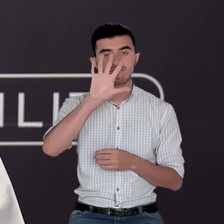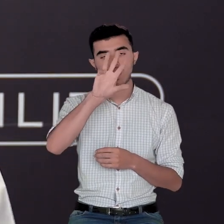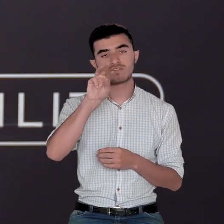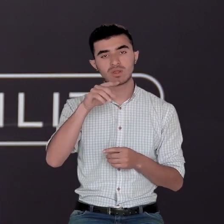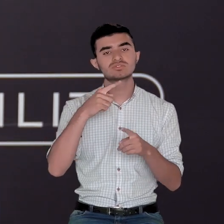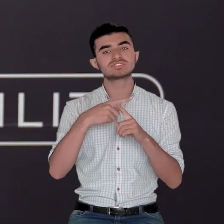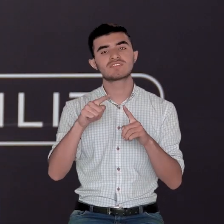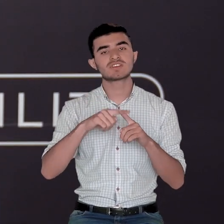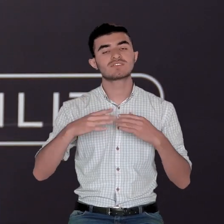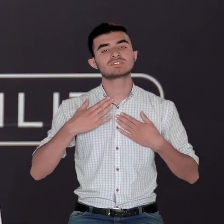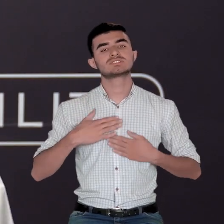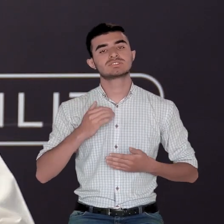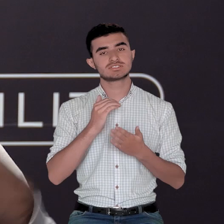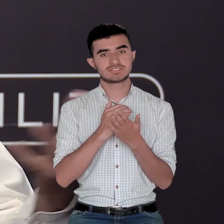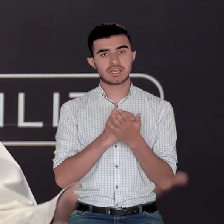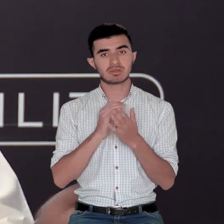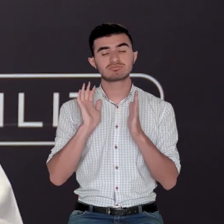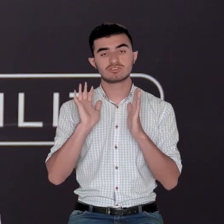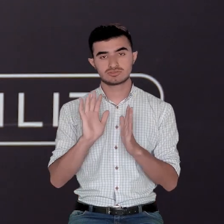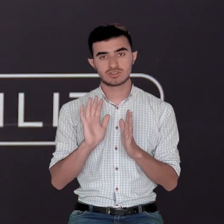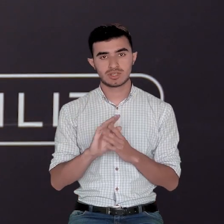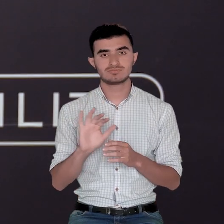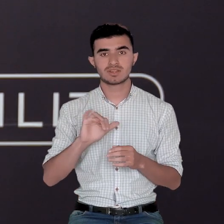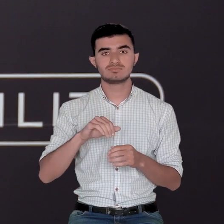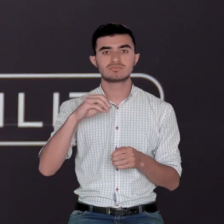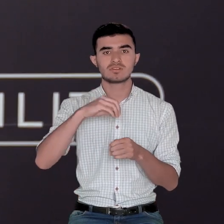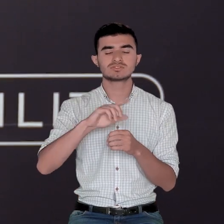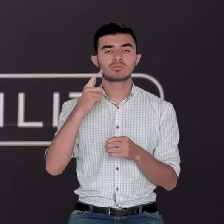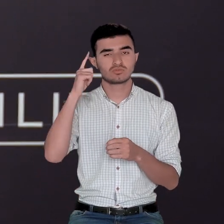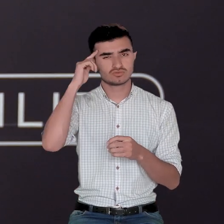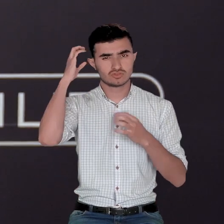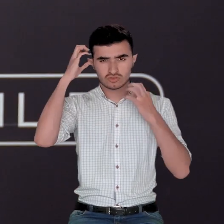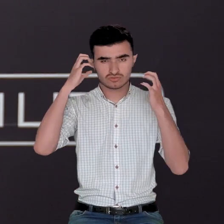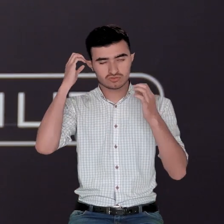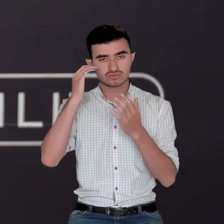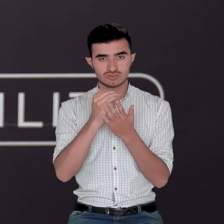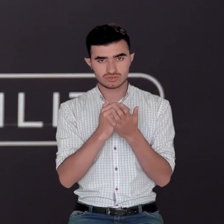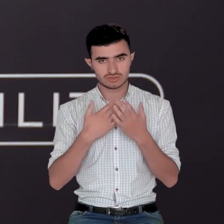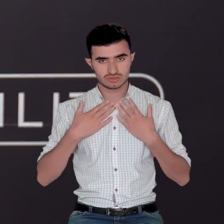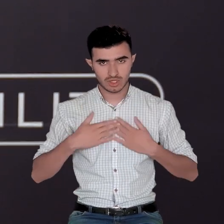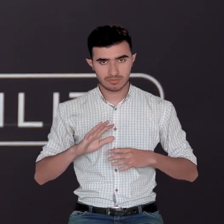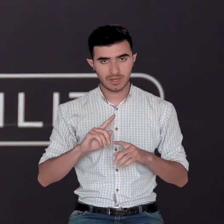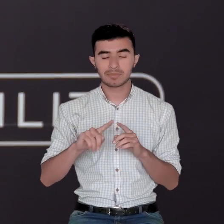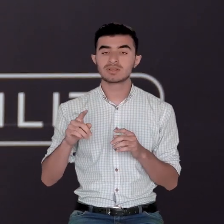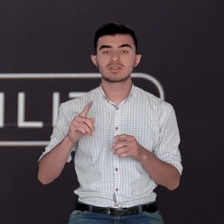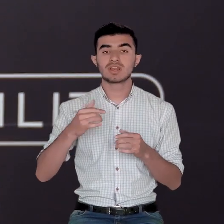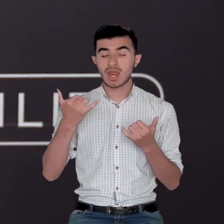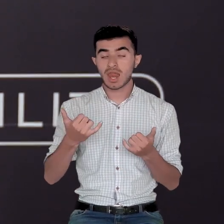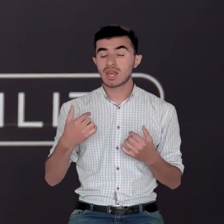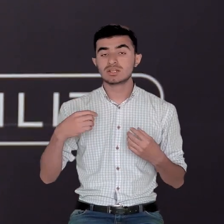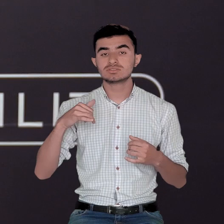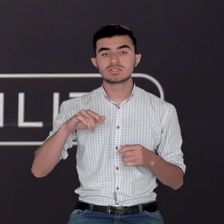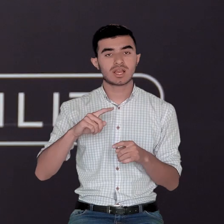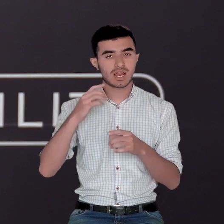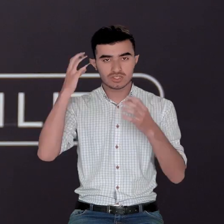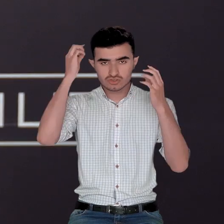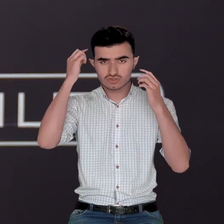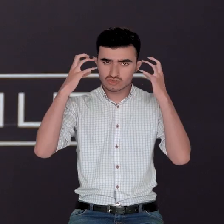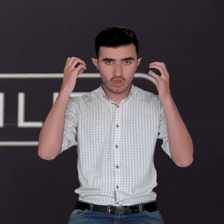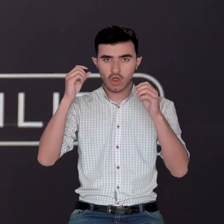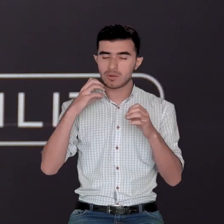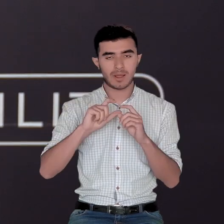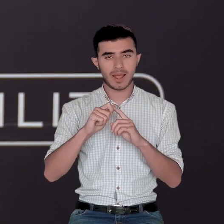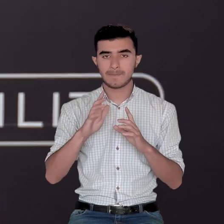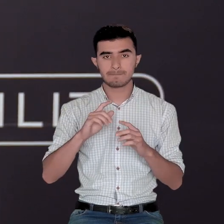the world. Most of them are like psychotherapies and whatnot. This isn't a psychotherapy. This is a physical therapy where we go and